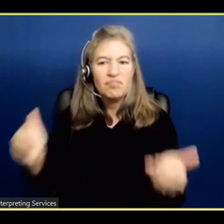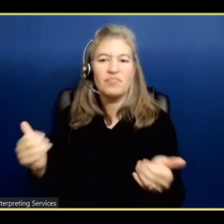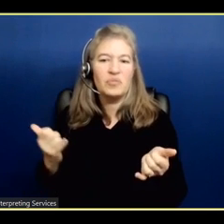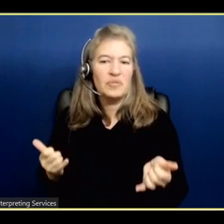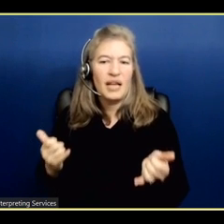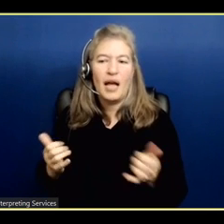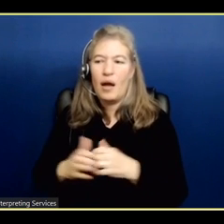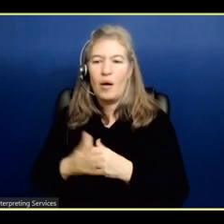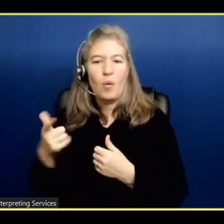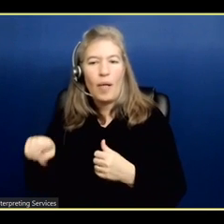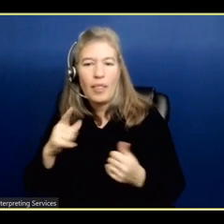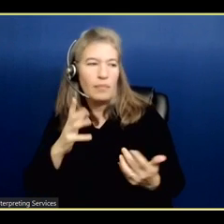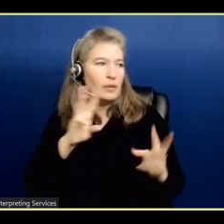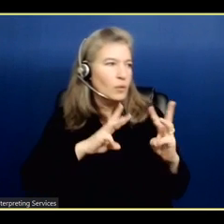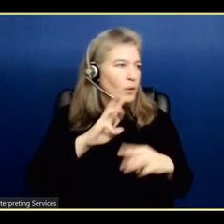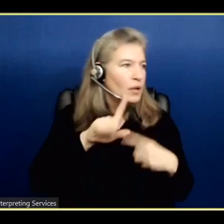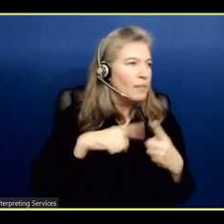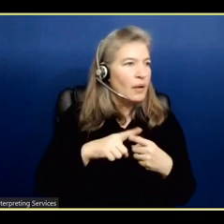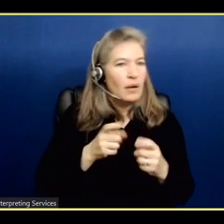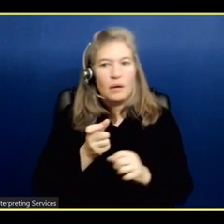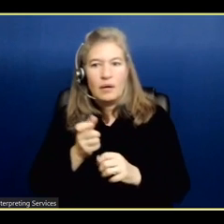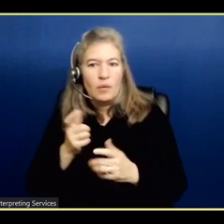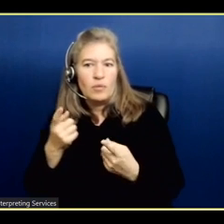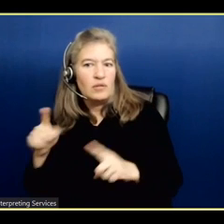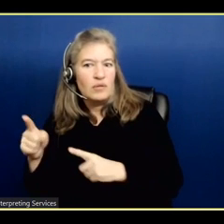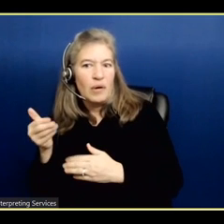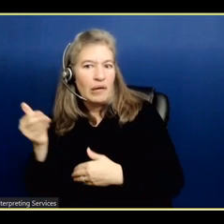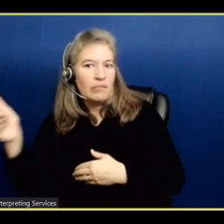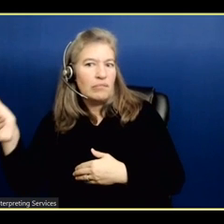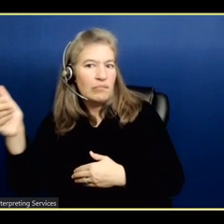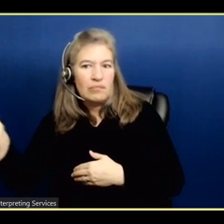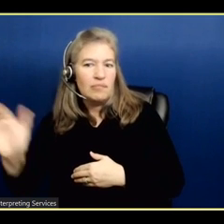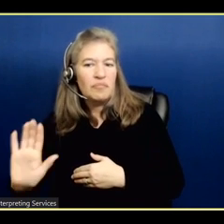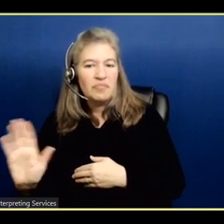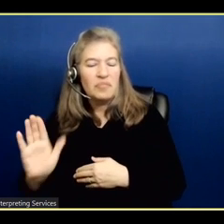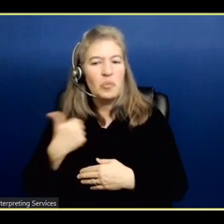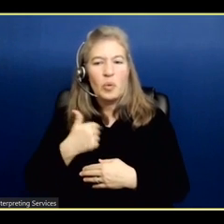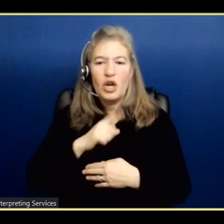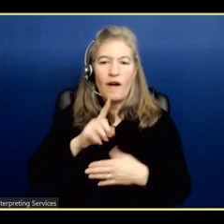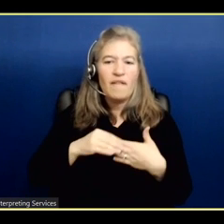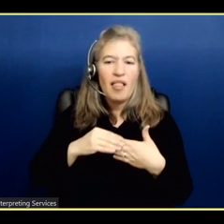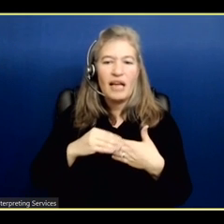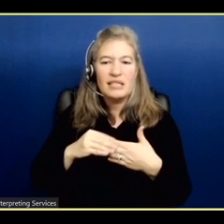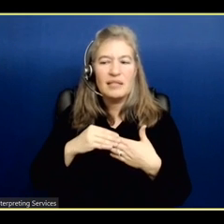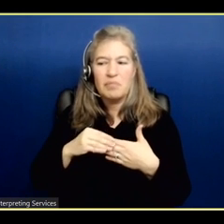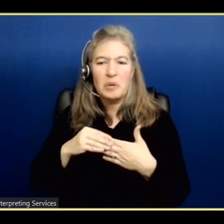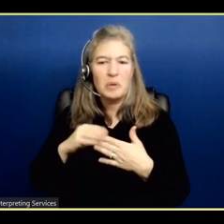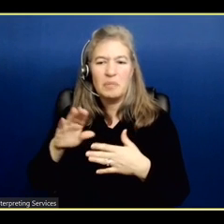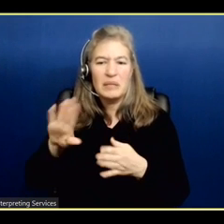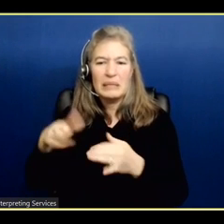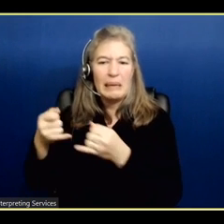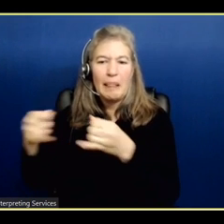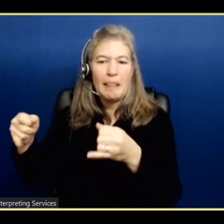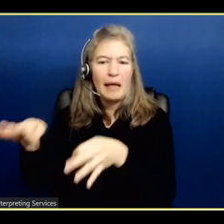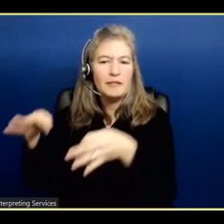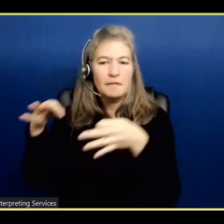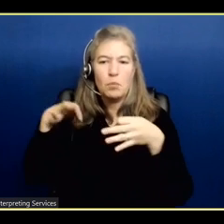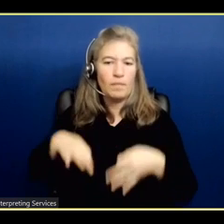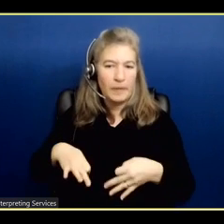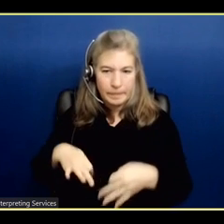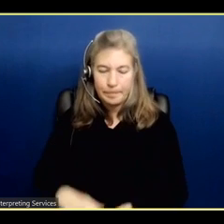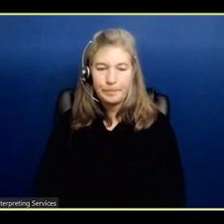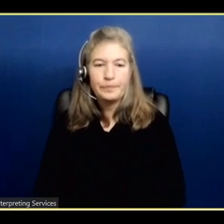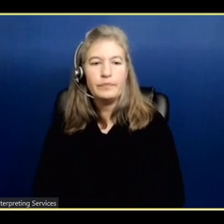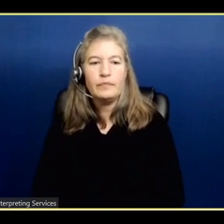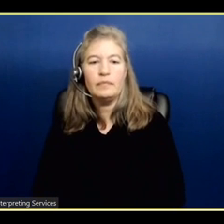One of the other things I think we do particularly well, or we're poised to do, is to leverage our intermediary relationship. So NPN was founded to